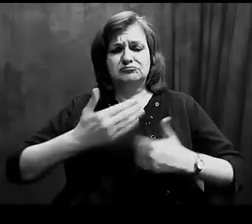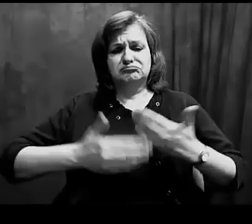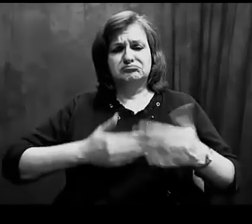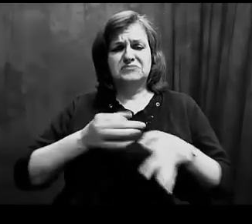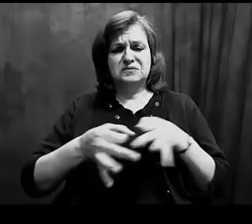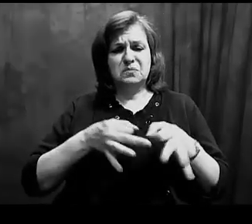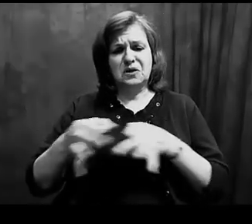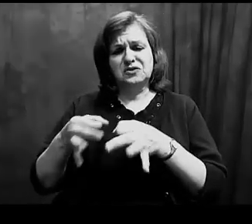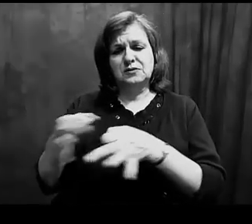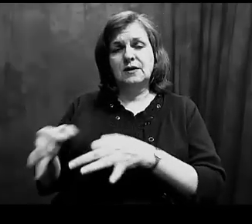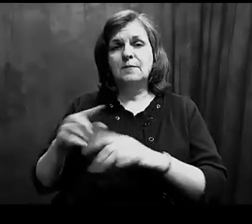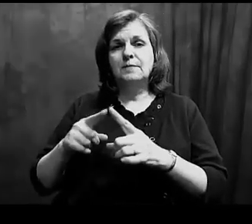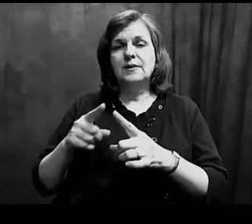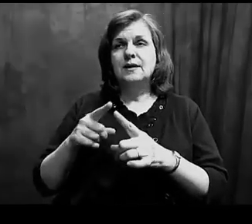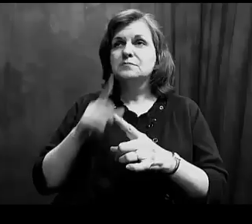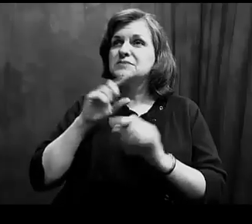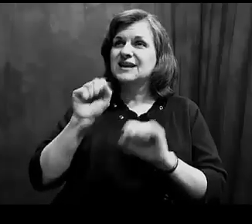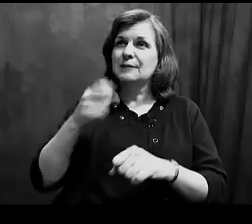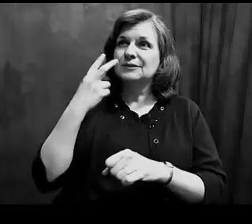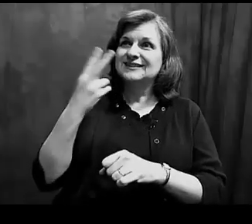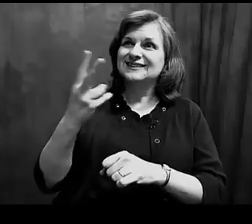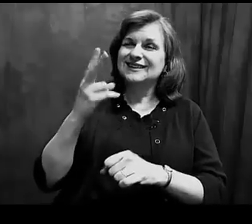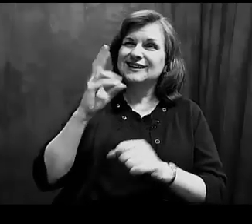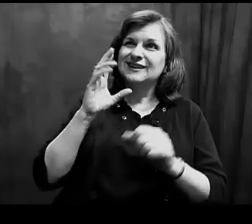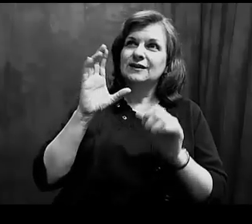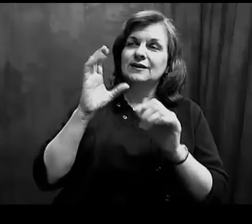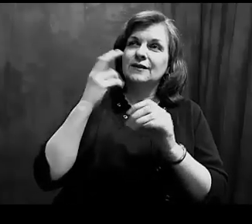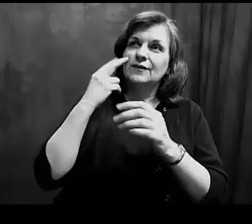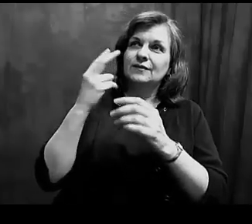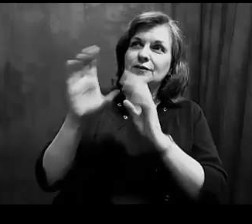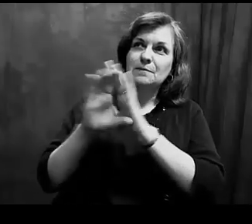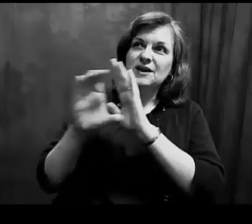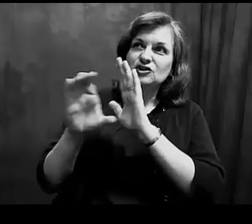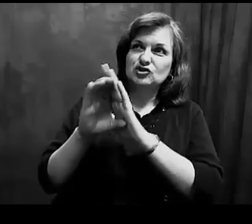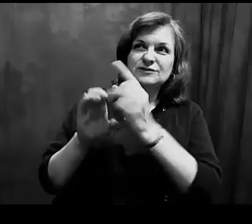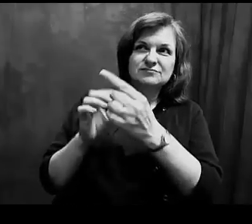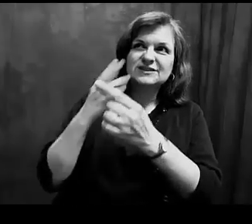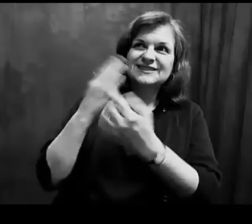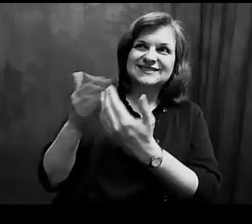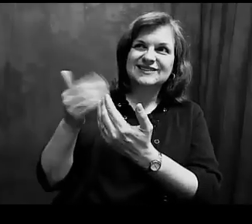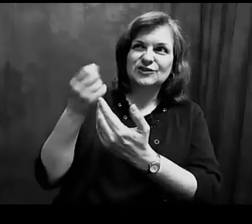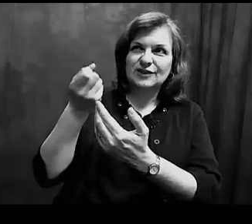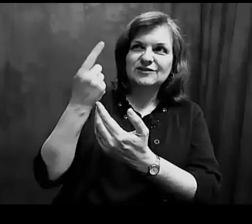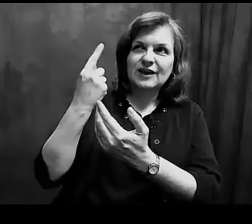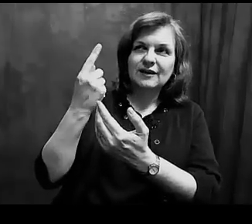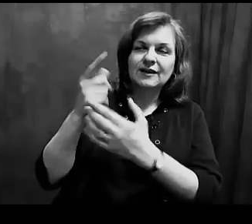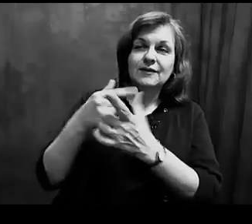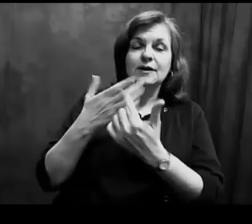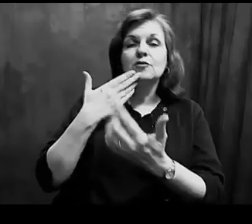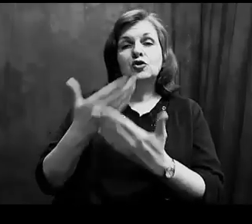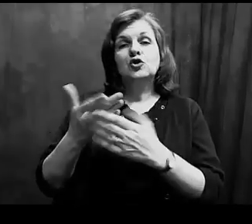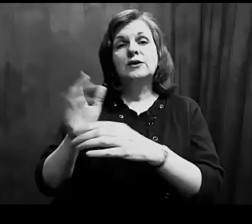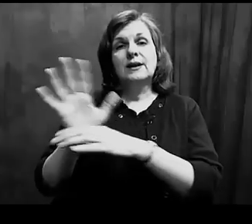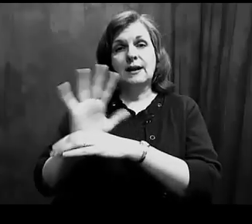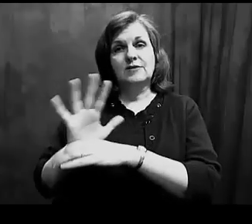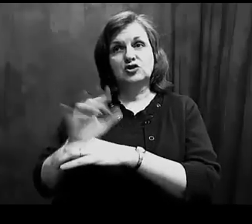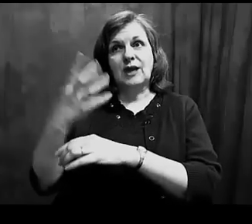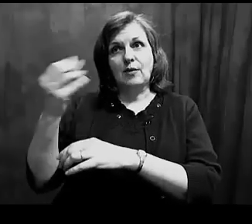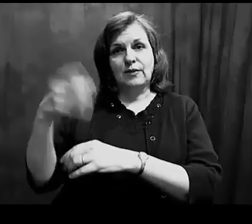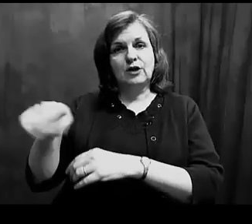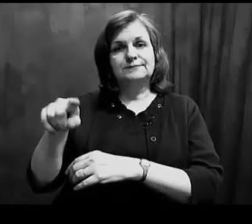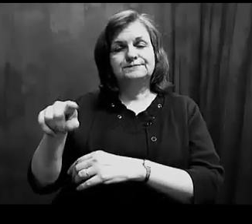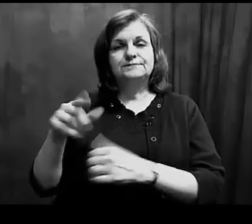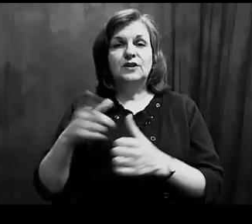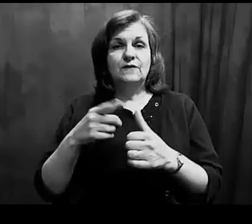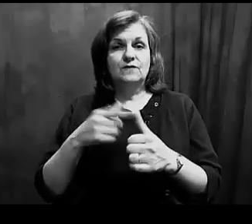bolts of what's going on, but being able to picture things moving around in your head is much easier, and there are plenty of